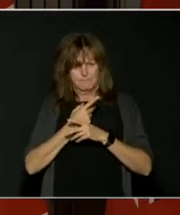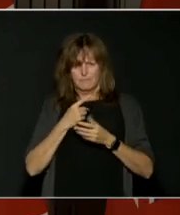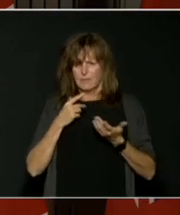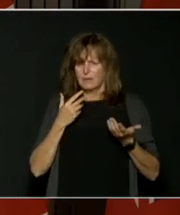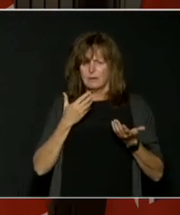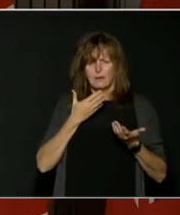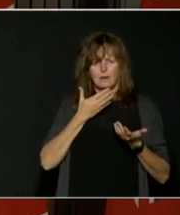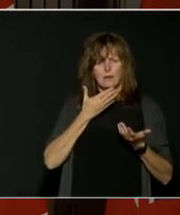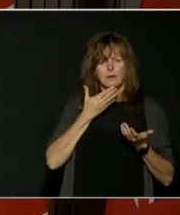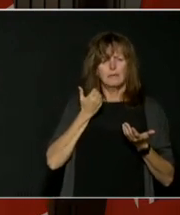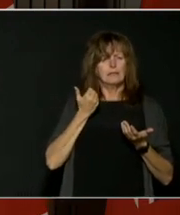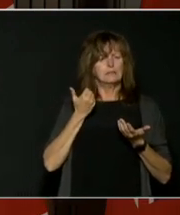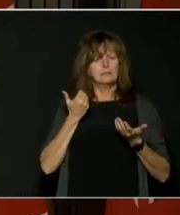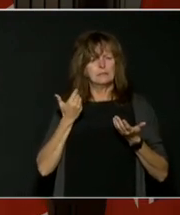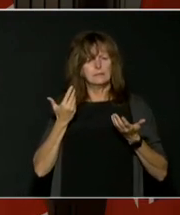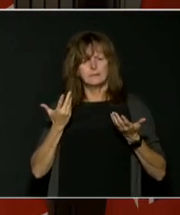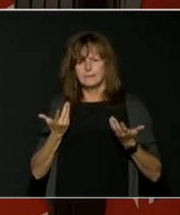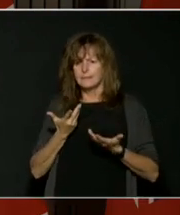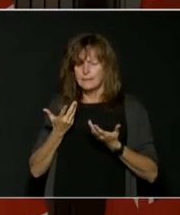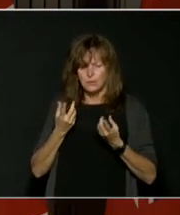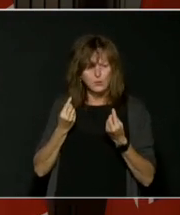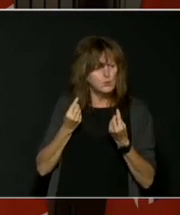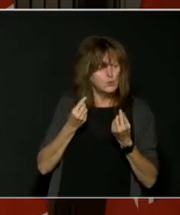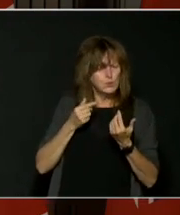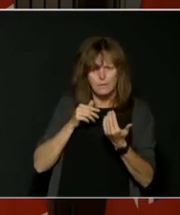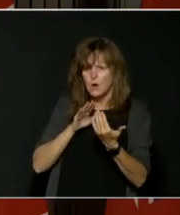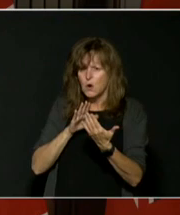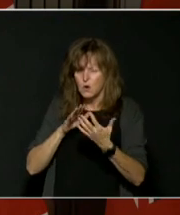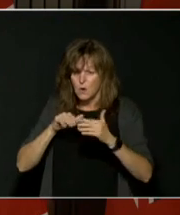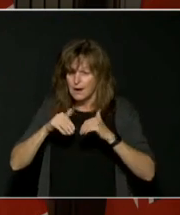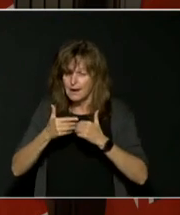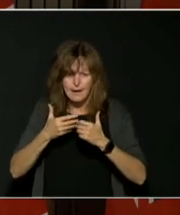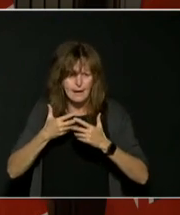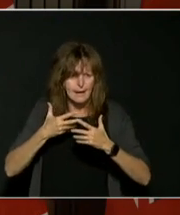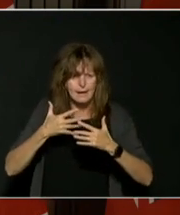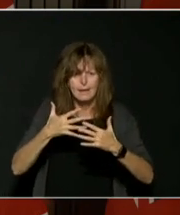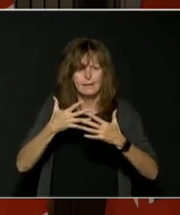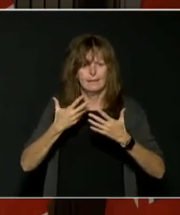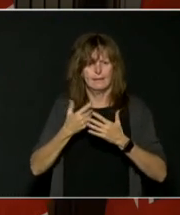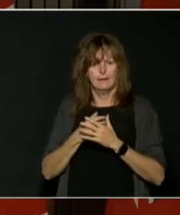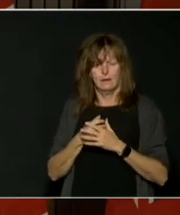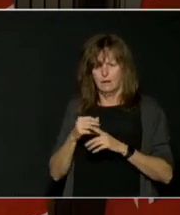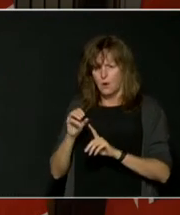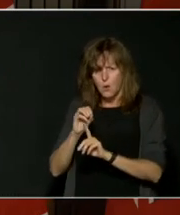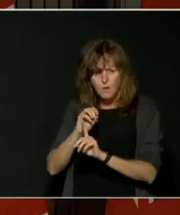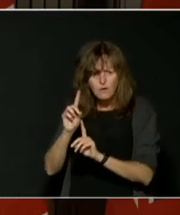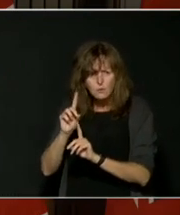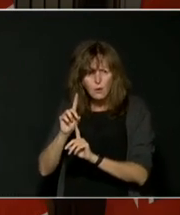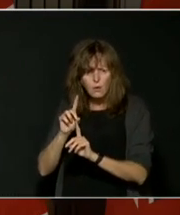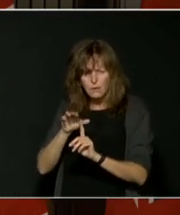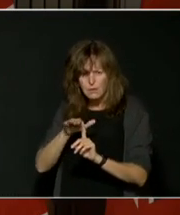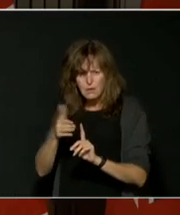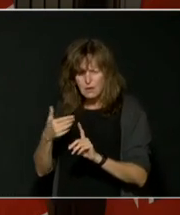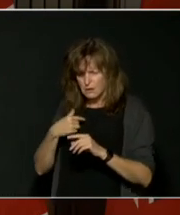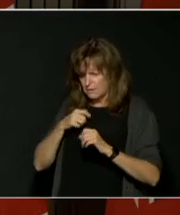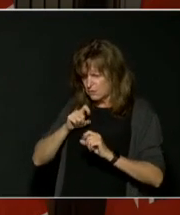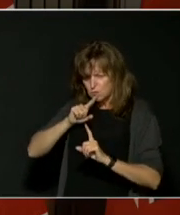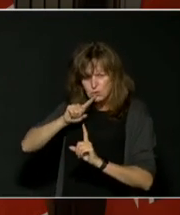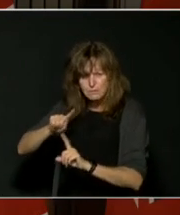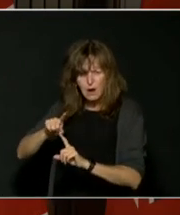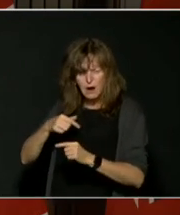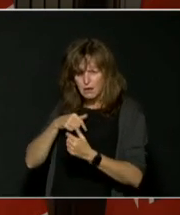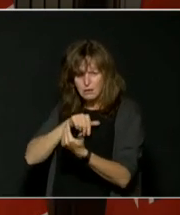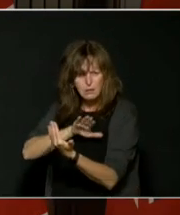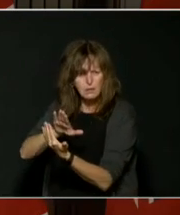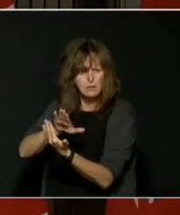what strategies are in place to try to respond to this in the most effective way. It's very complex, and that's an